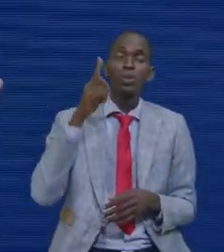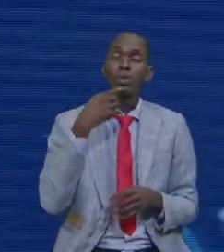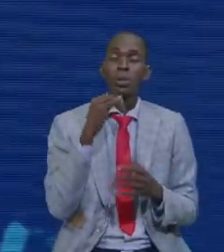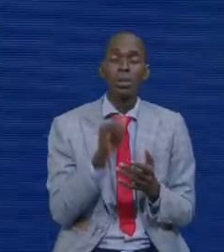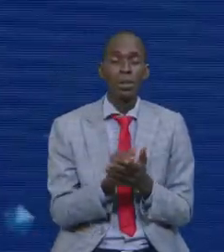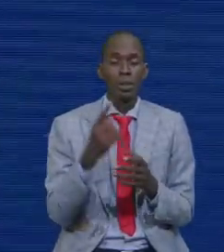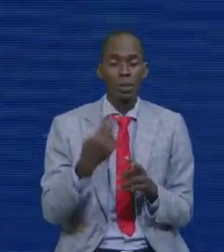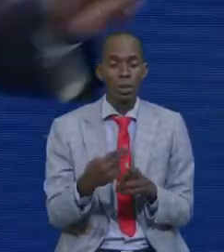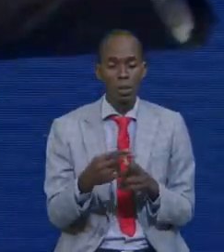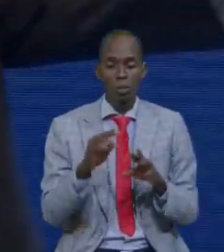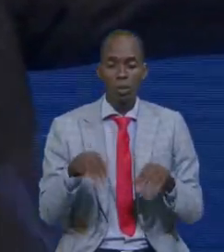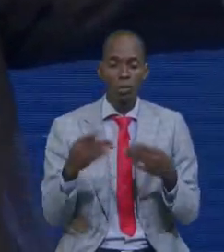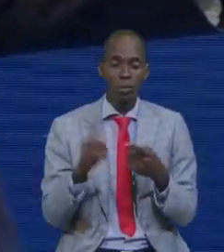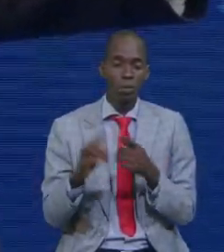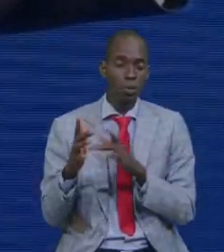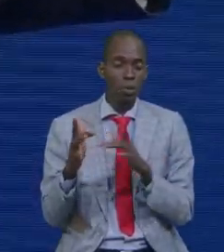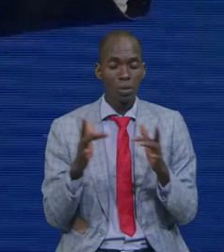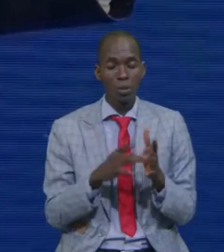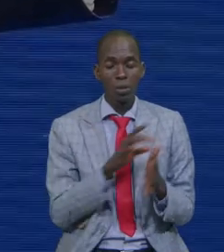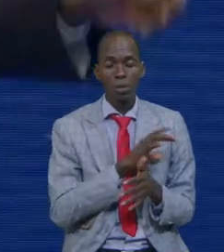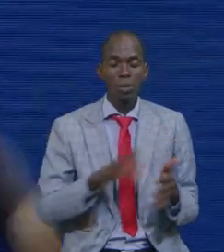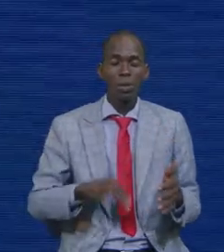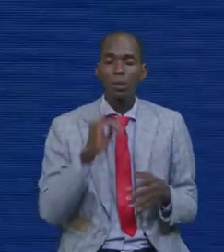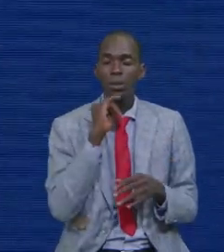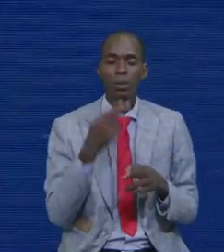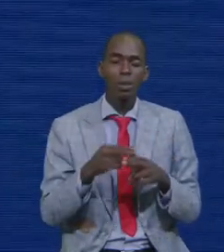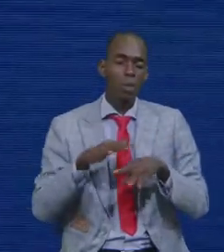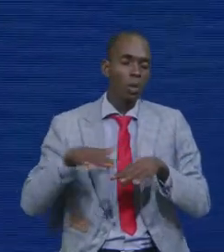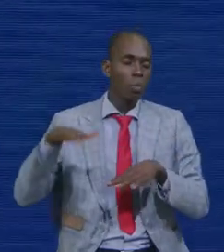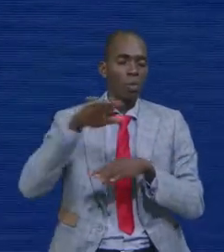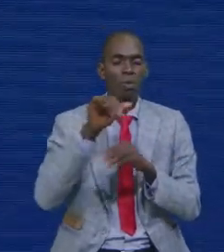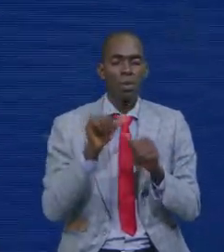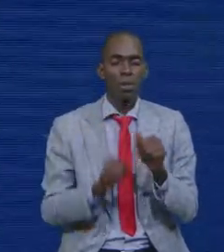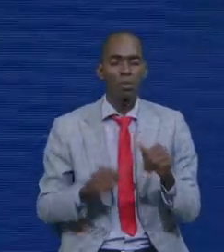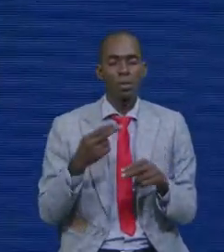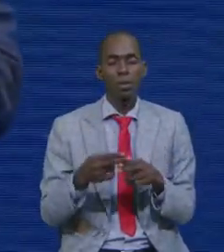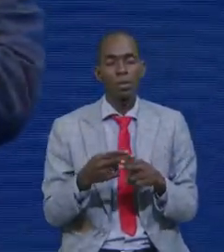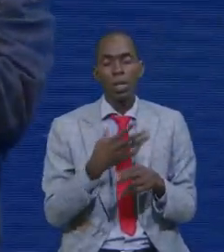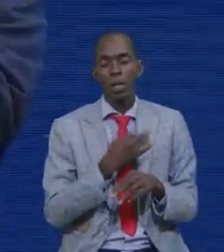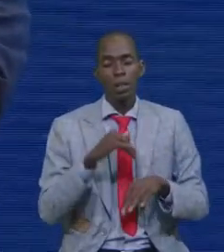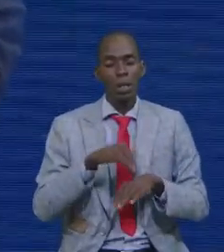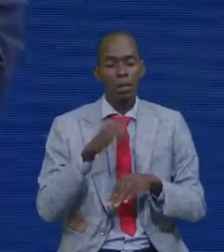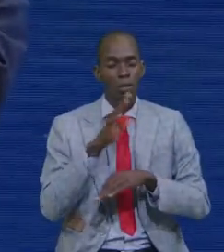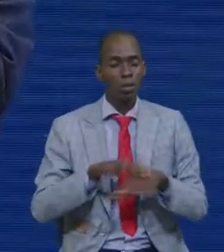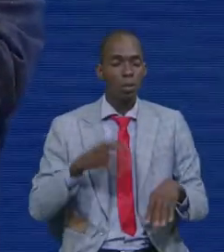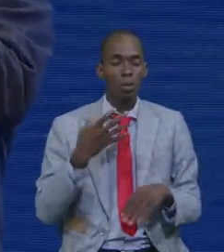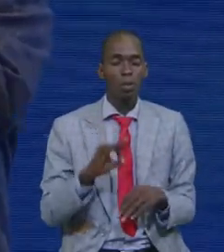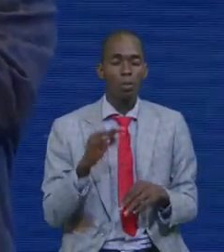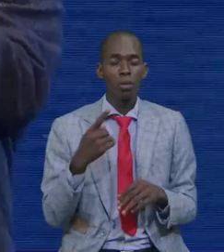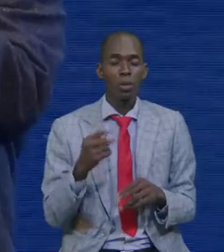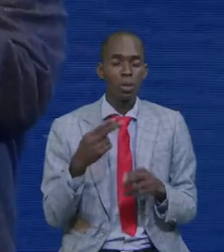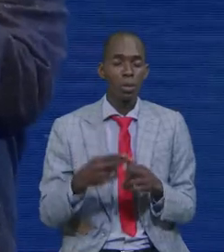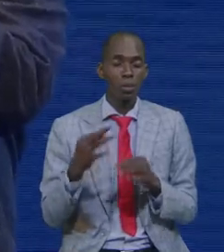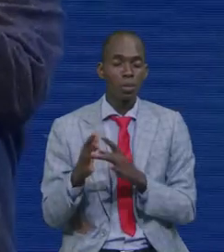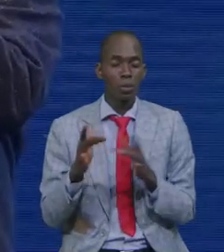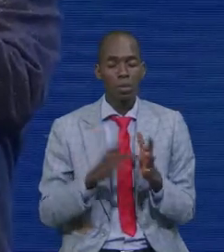to Christ is the name above every name. And at the mention of the name of Jesus,